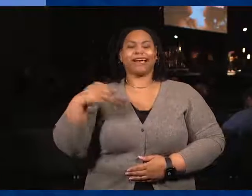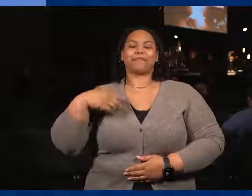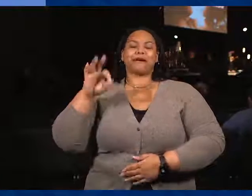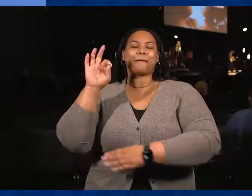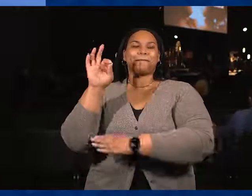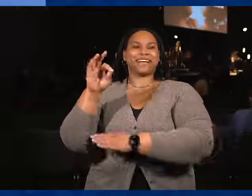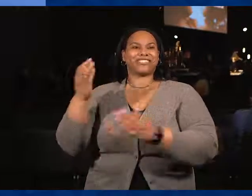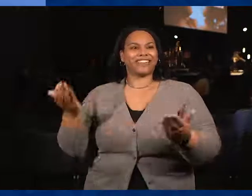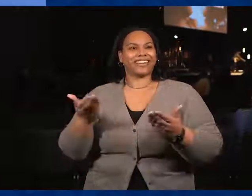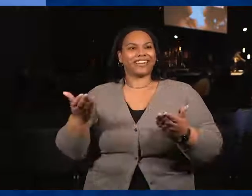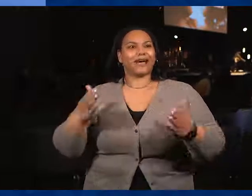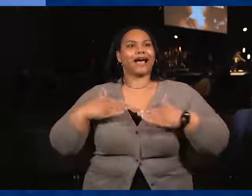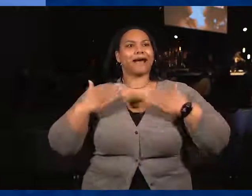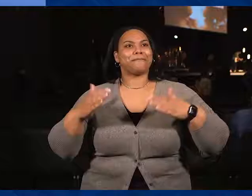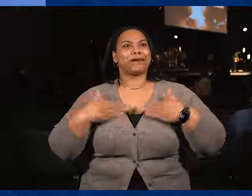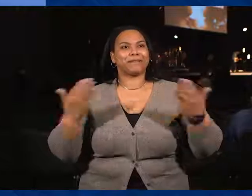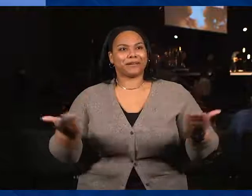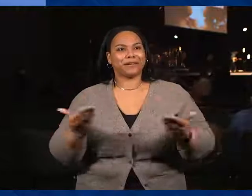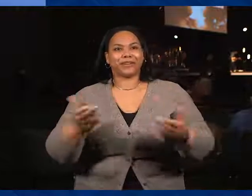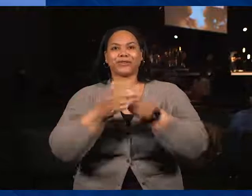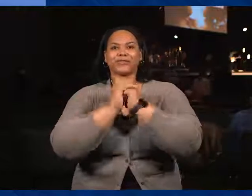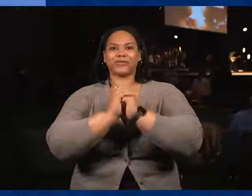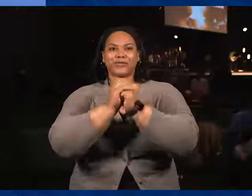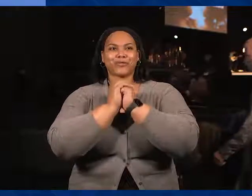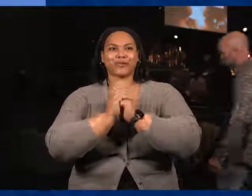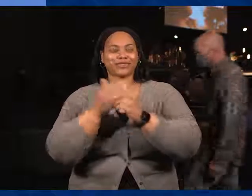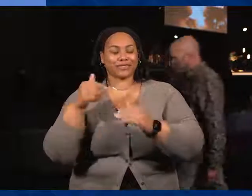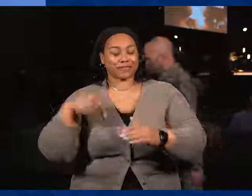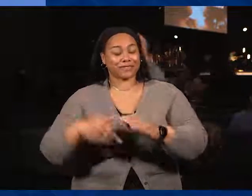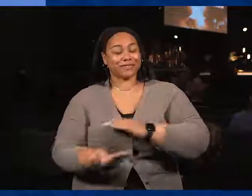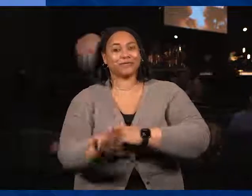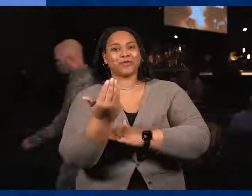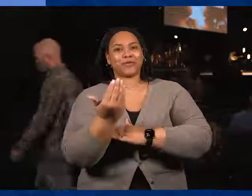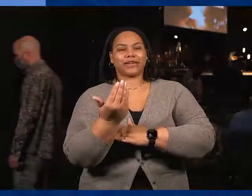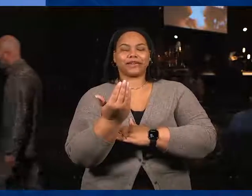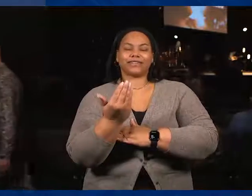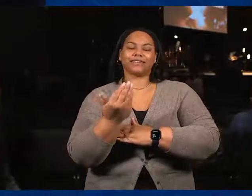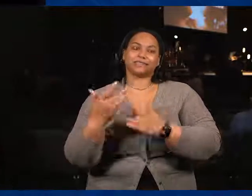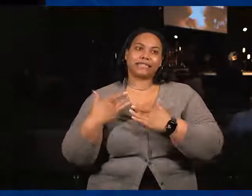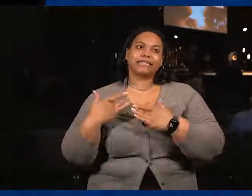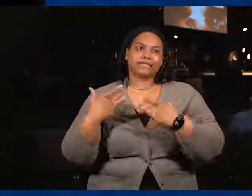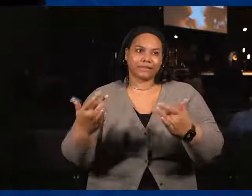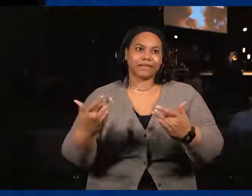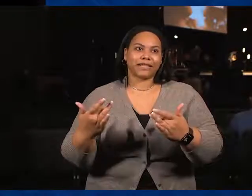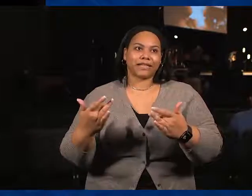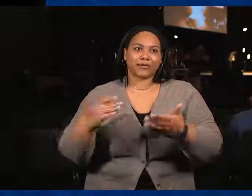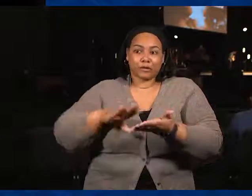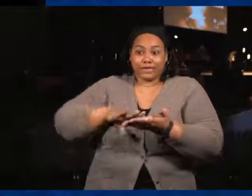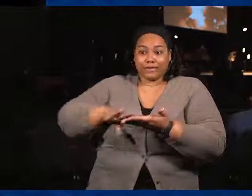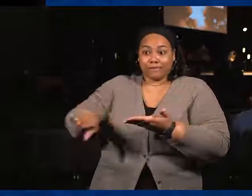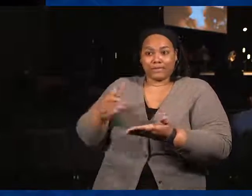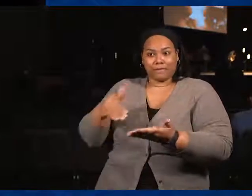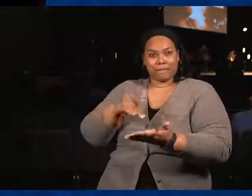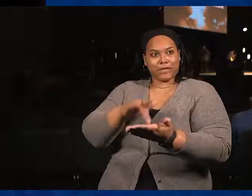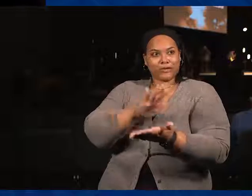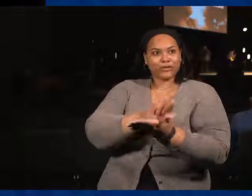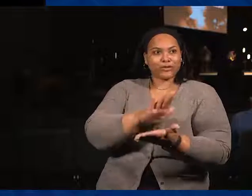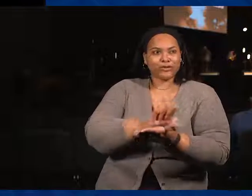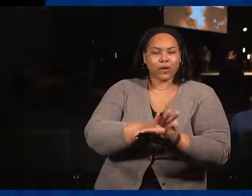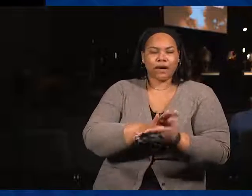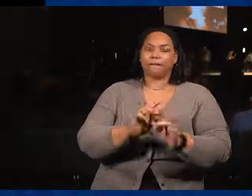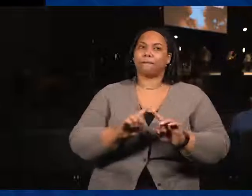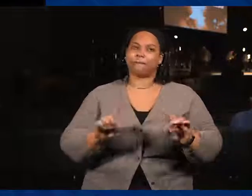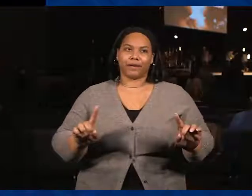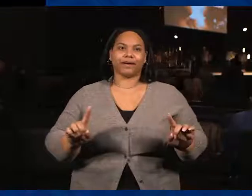Pastors here, so grateful to be able to worship with you all this morning. And I know normally at this point we would dismiss our middle schoolers,